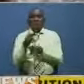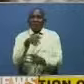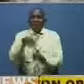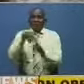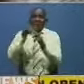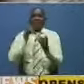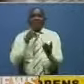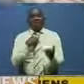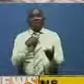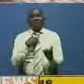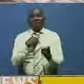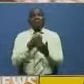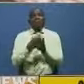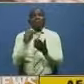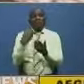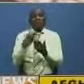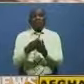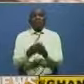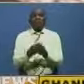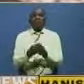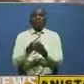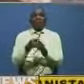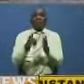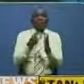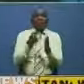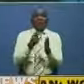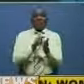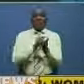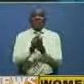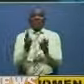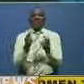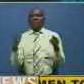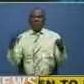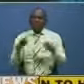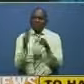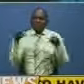real difference between market days and non-market days.